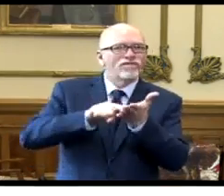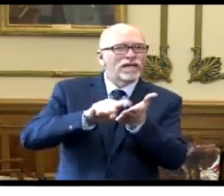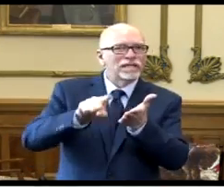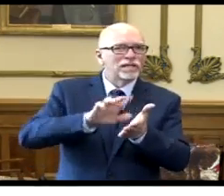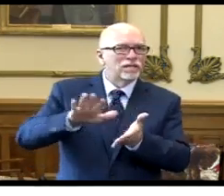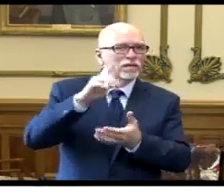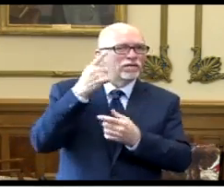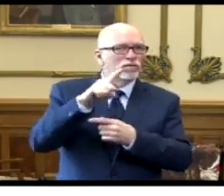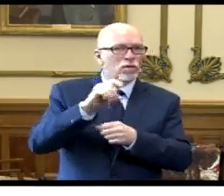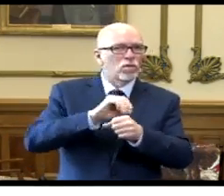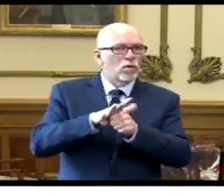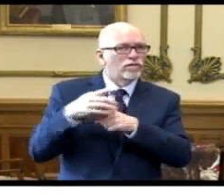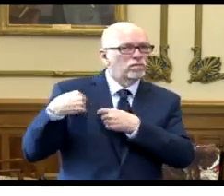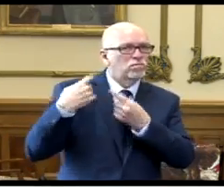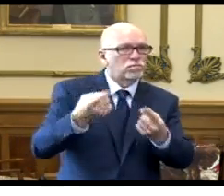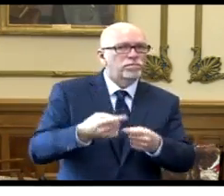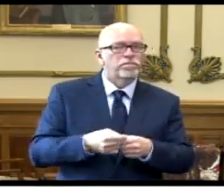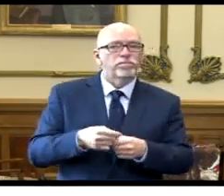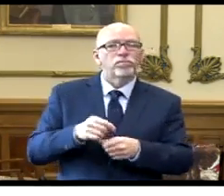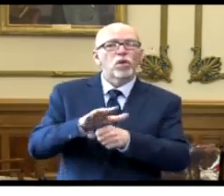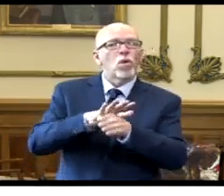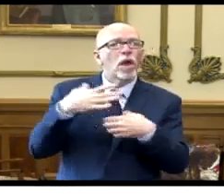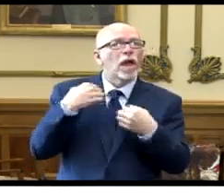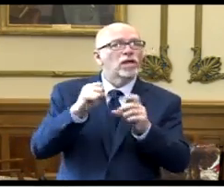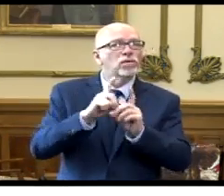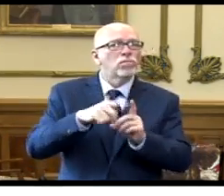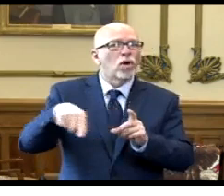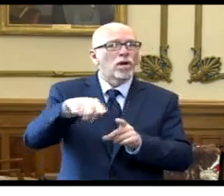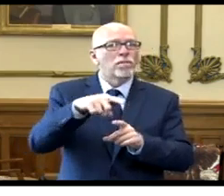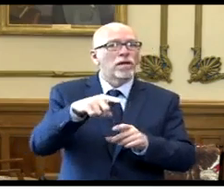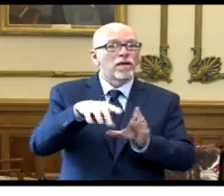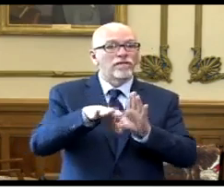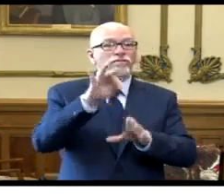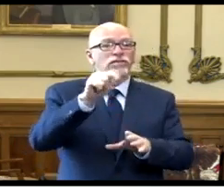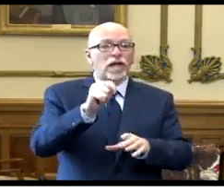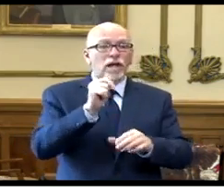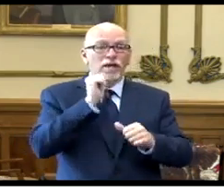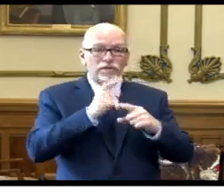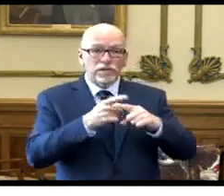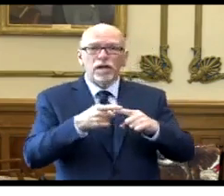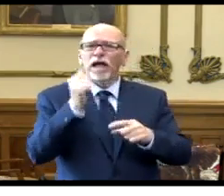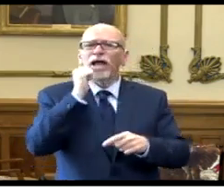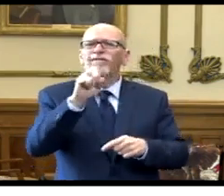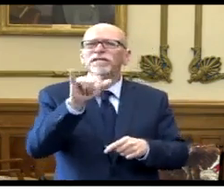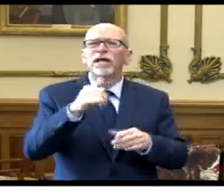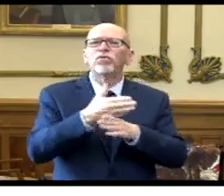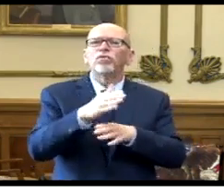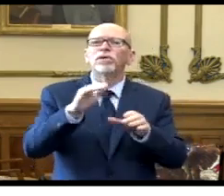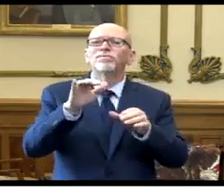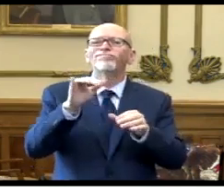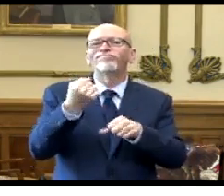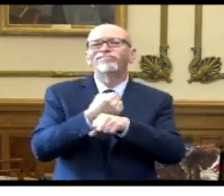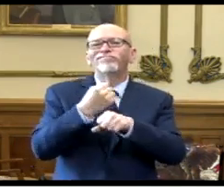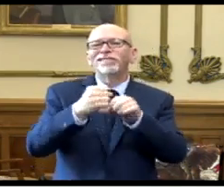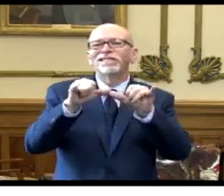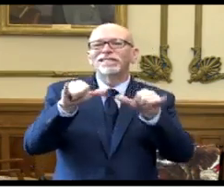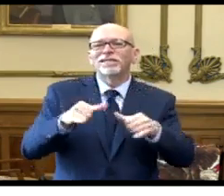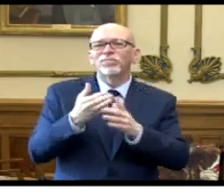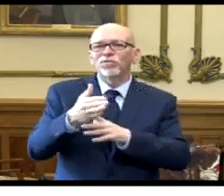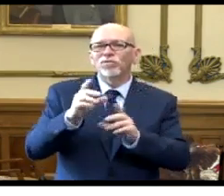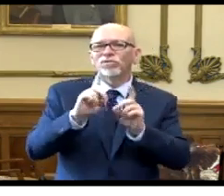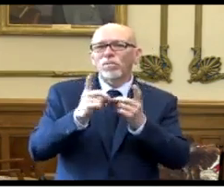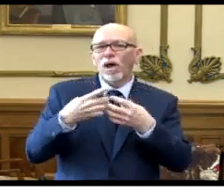for COVID-19. The local health departments receive the positive cases every day through our data system at the Indiana State Department of